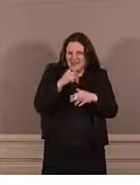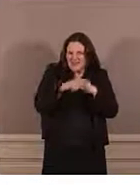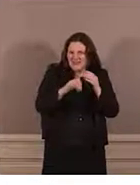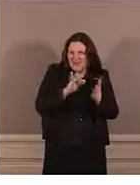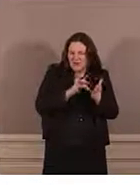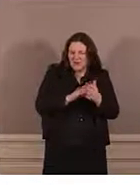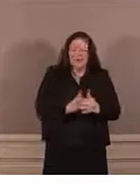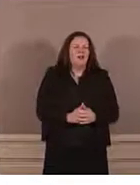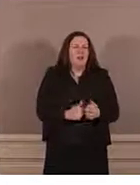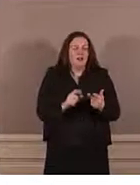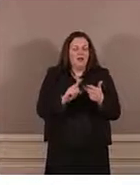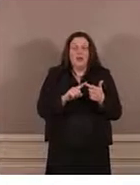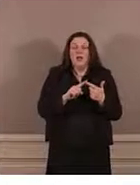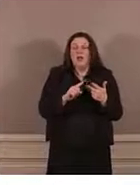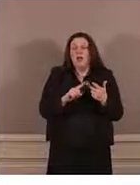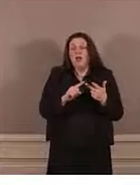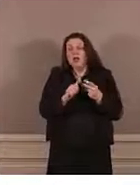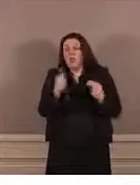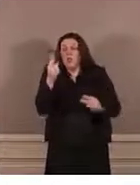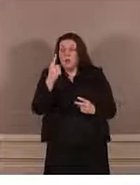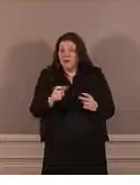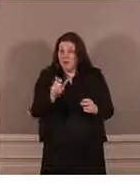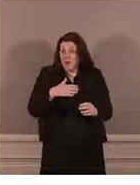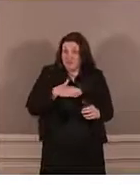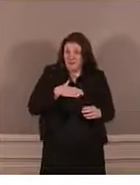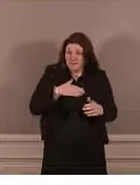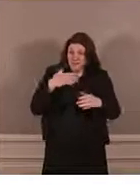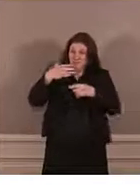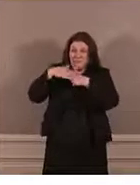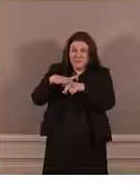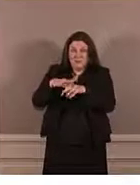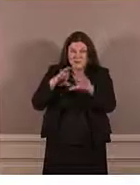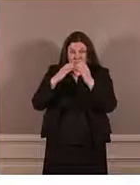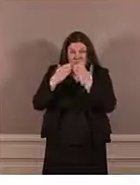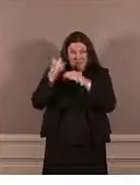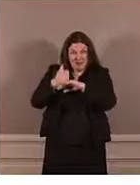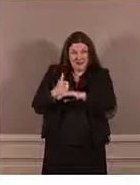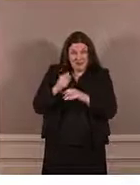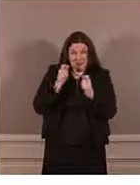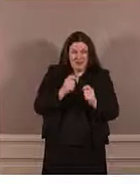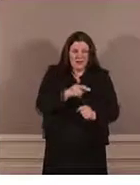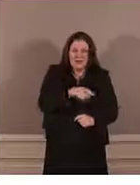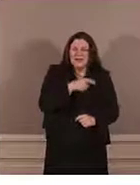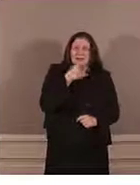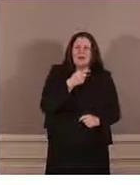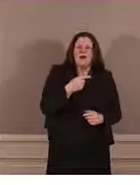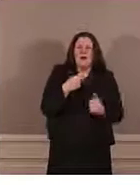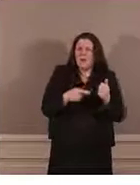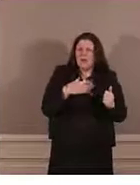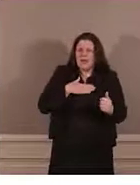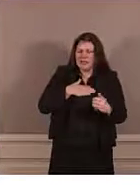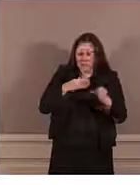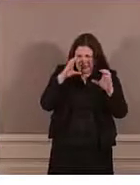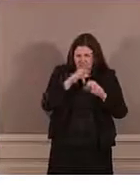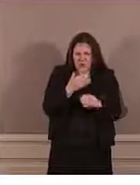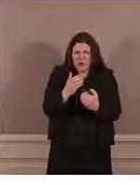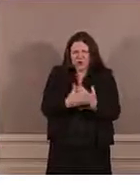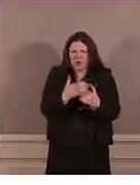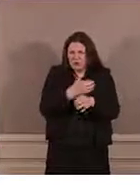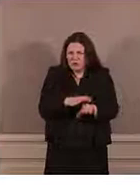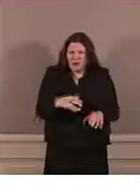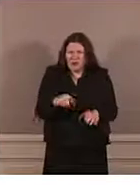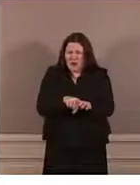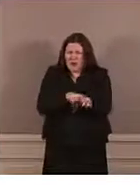in mainstream community-based training. Since I was young, she said, "I've always wanted to care for young children. This is one of my